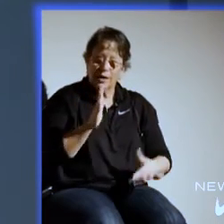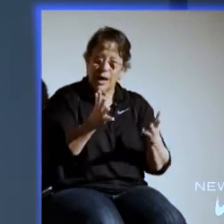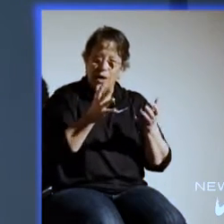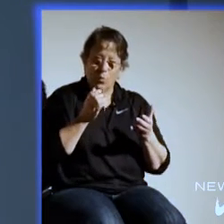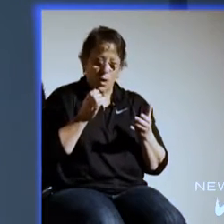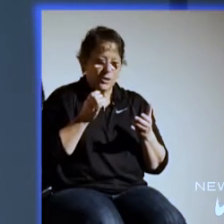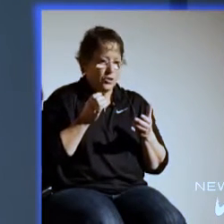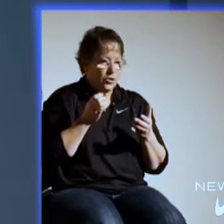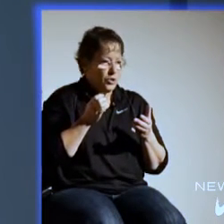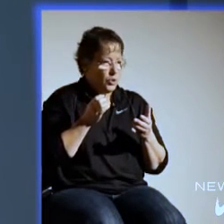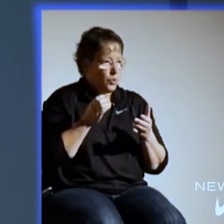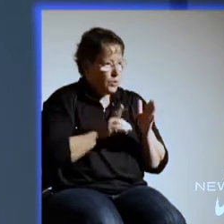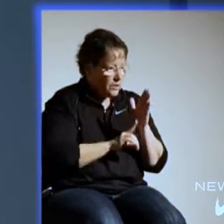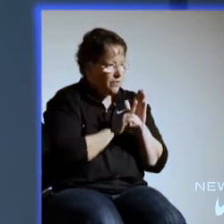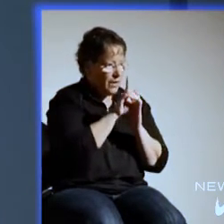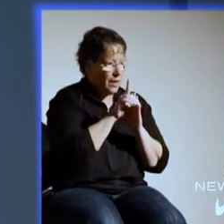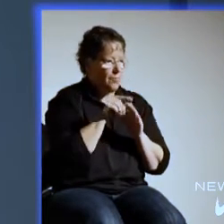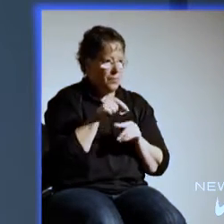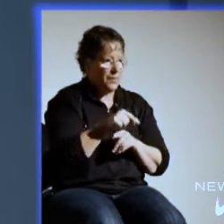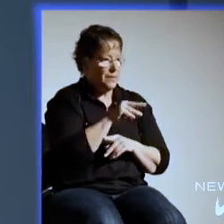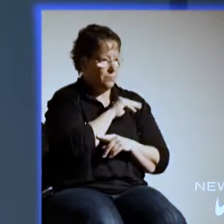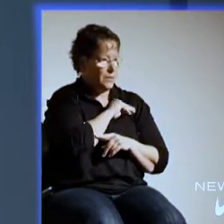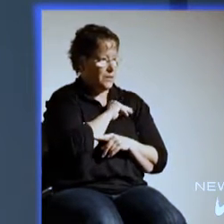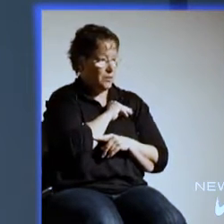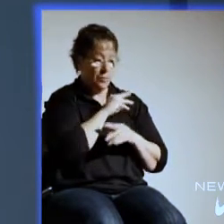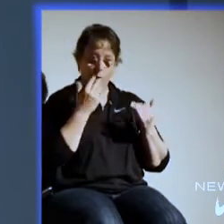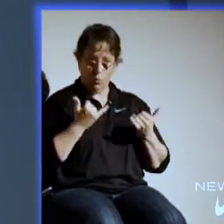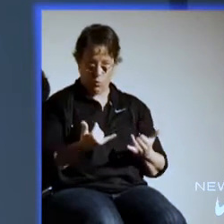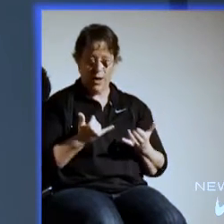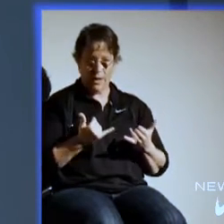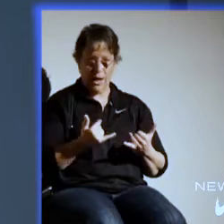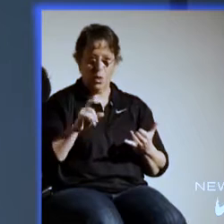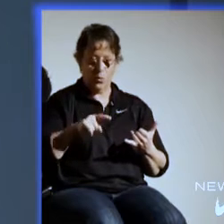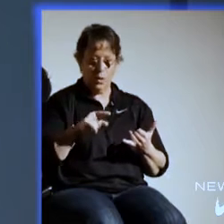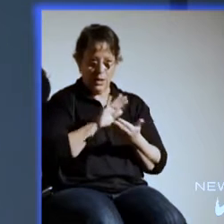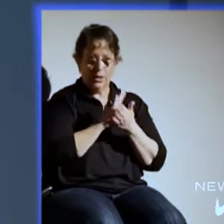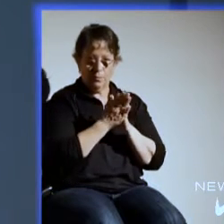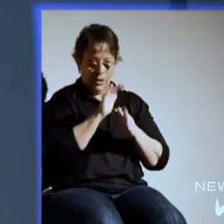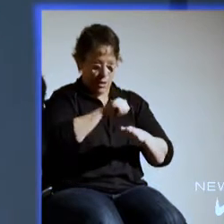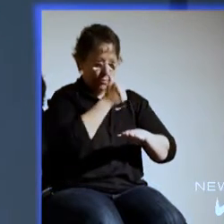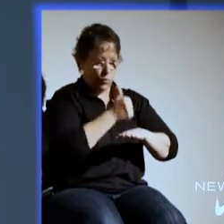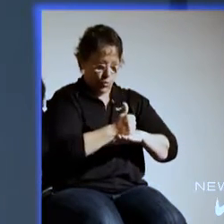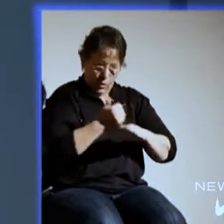to branch out, but right now it's time to become rooted right here in this place.